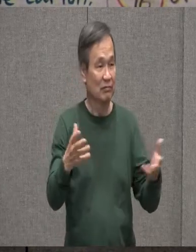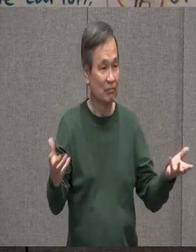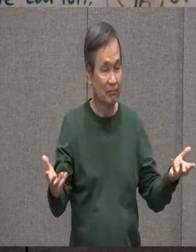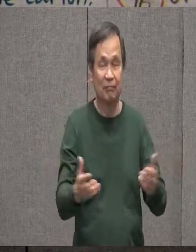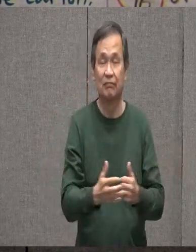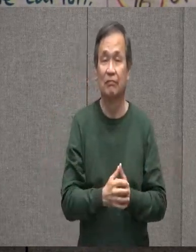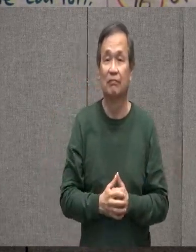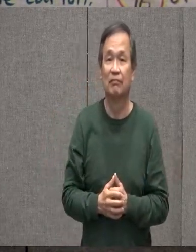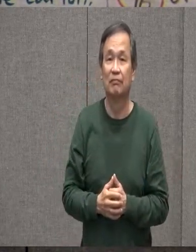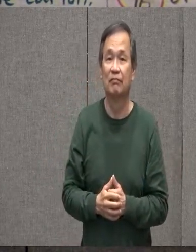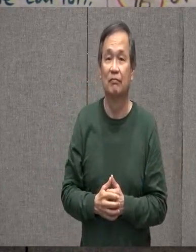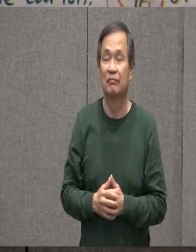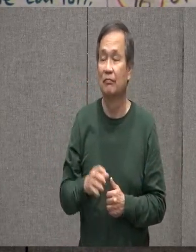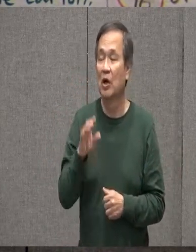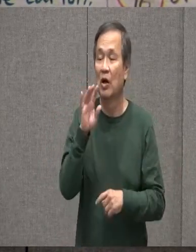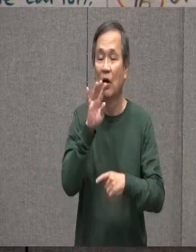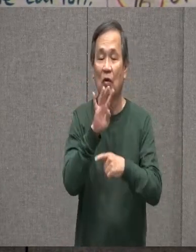figure that out?